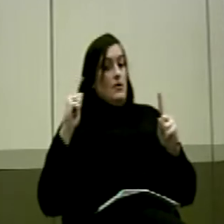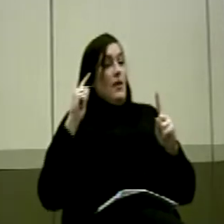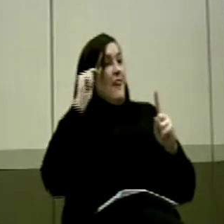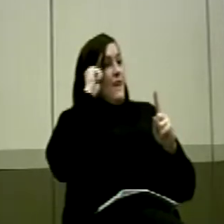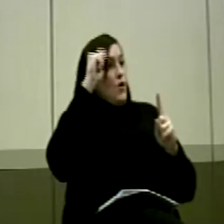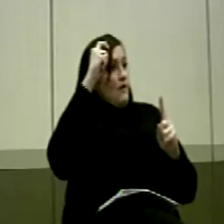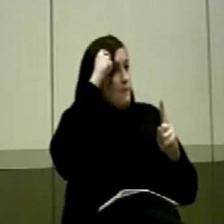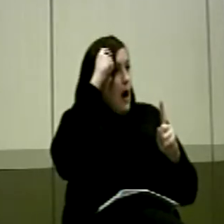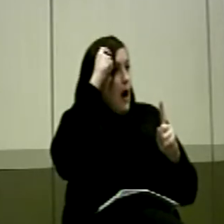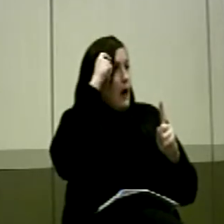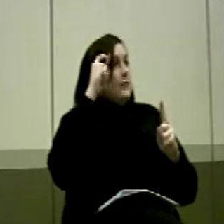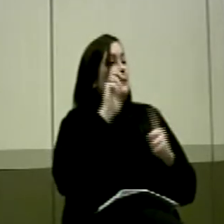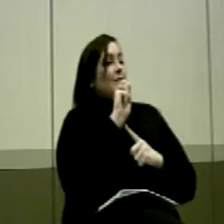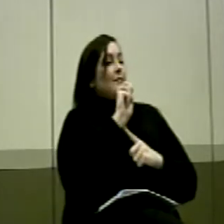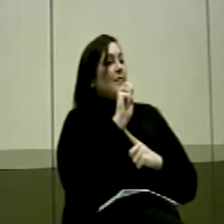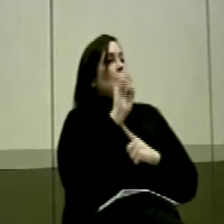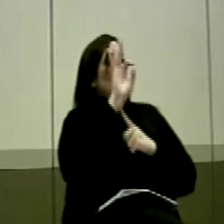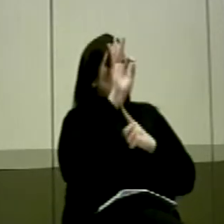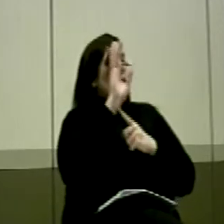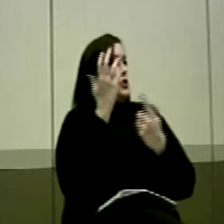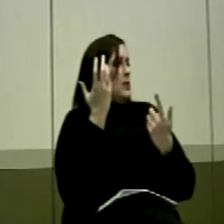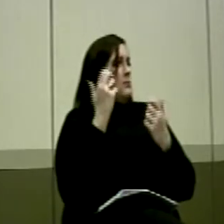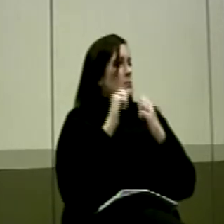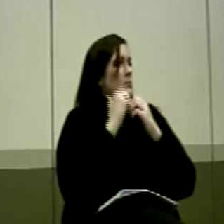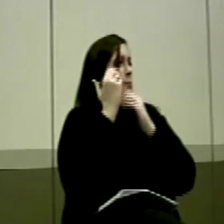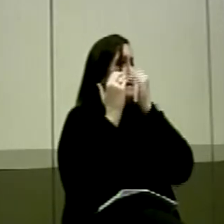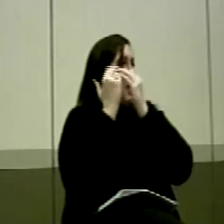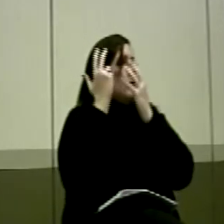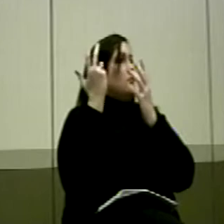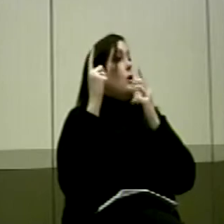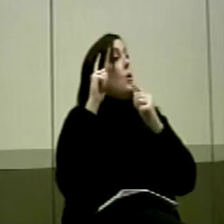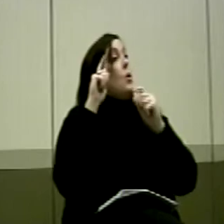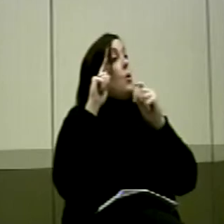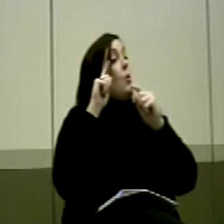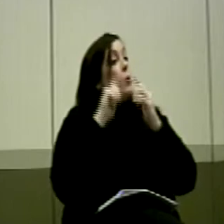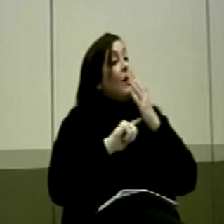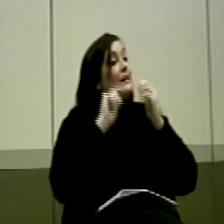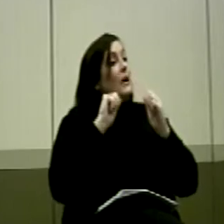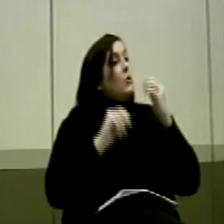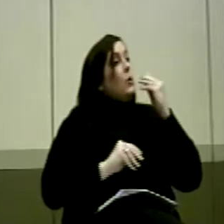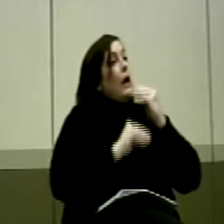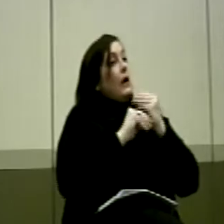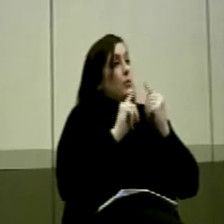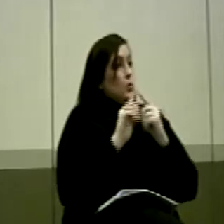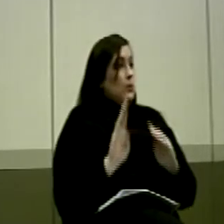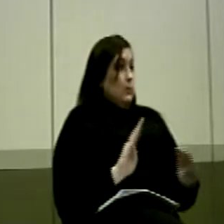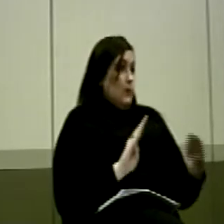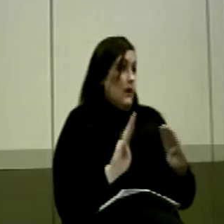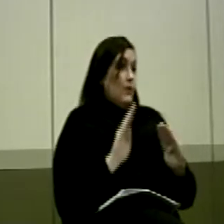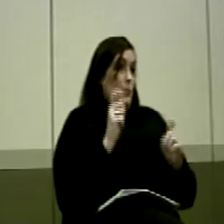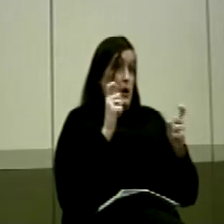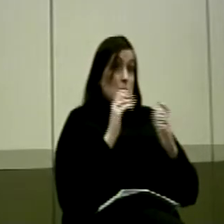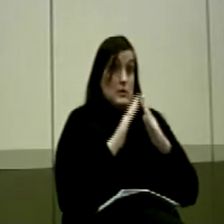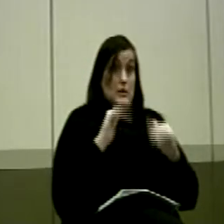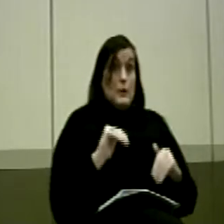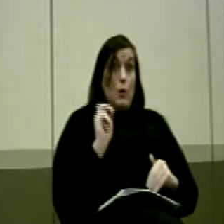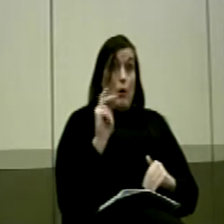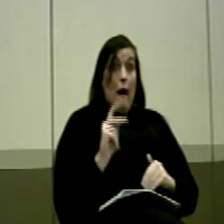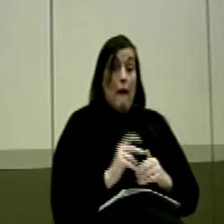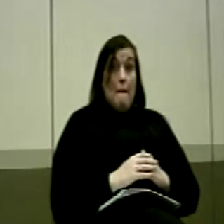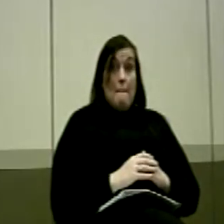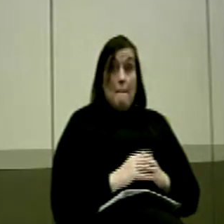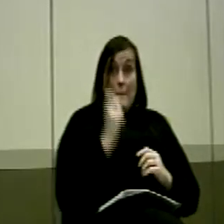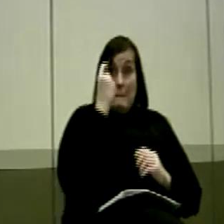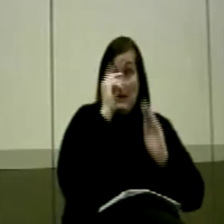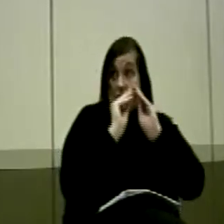What could you add to this behavior management system? Okay? Does that make sense? And so this, going through